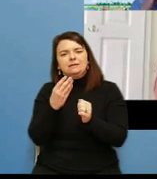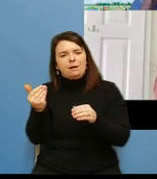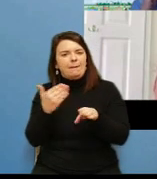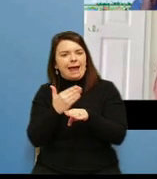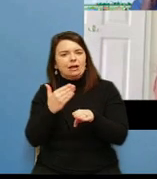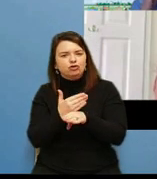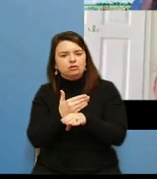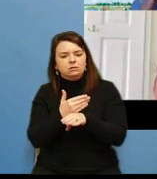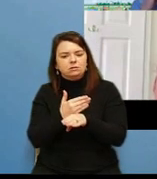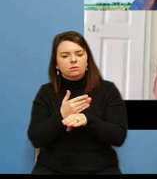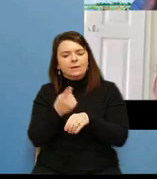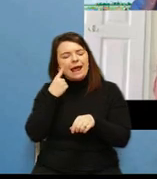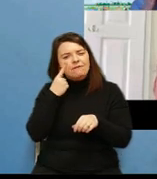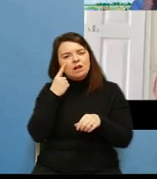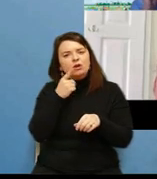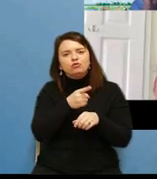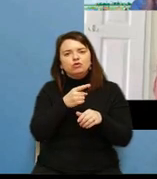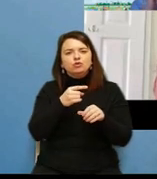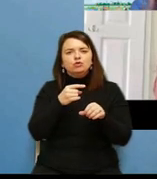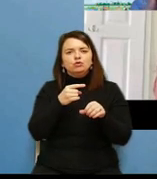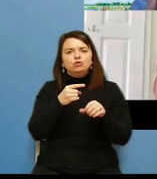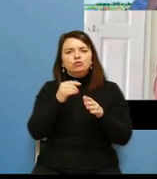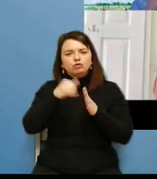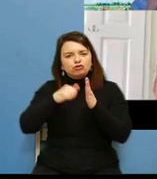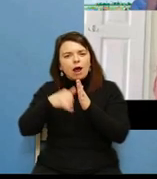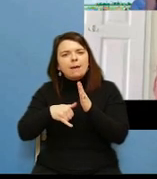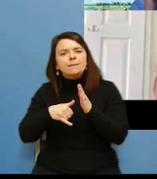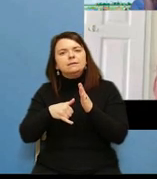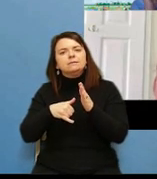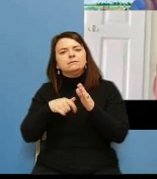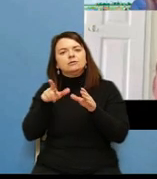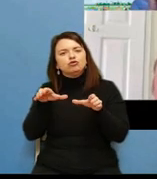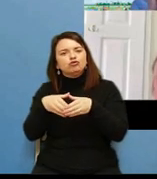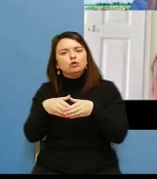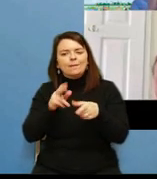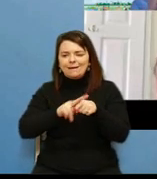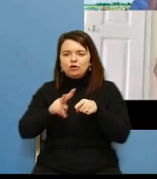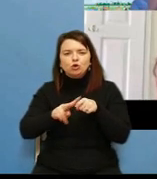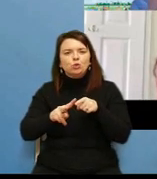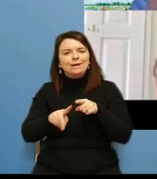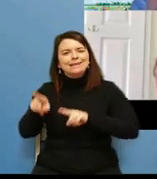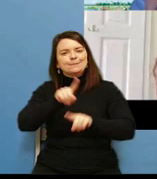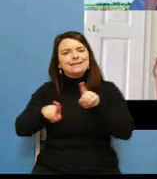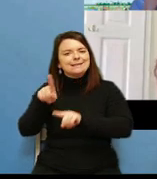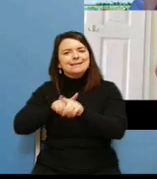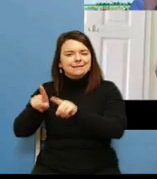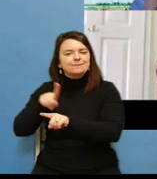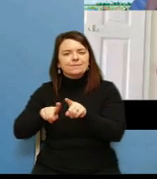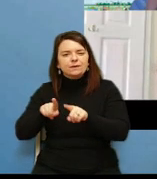agreed some actions which we're looking at through the Prescribing Efficiencies Group, which meets every 2 weeks at the